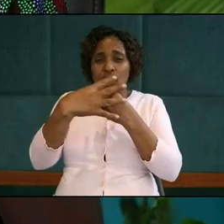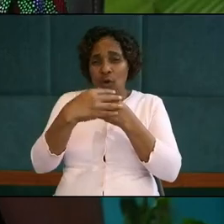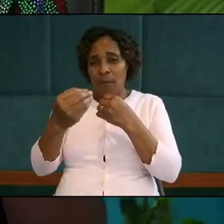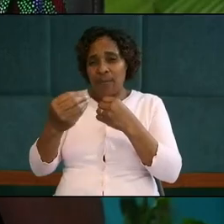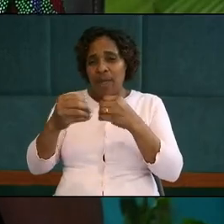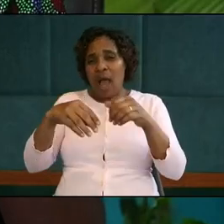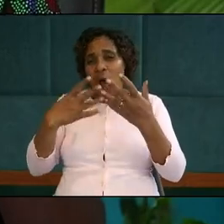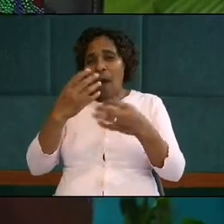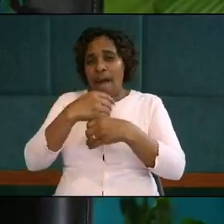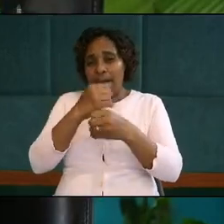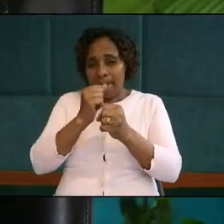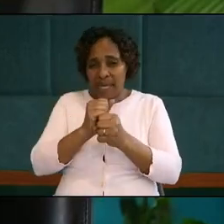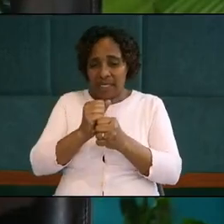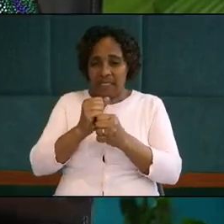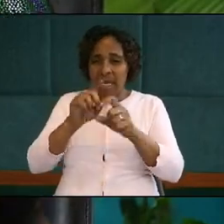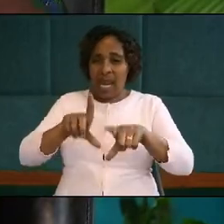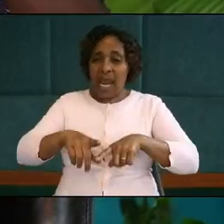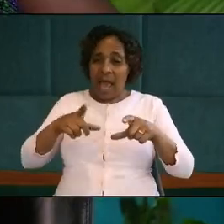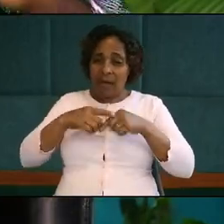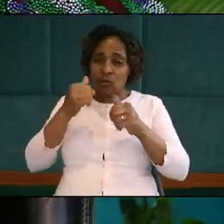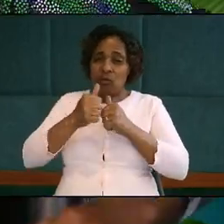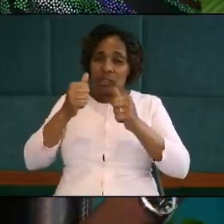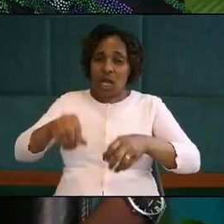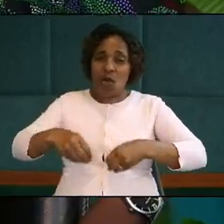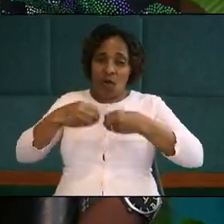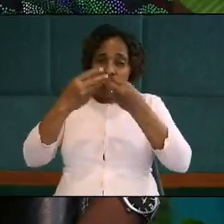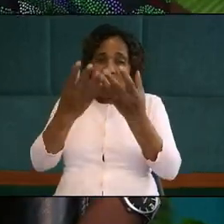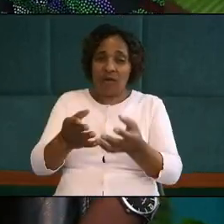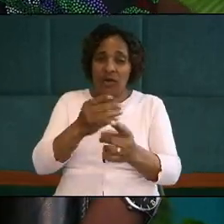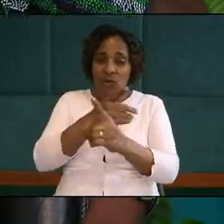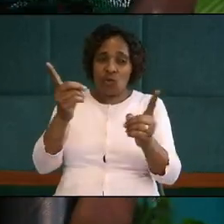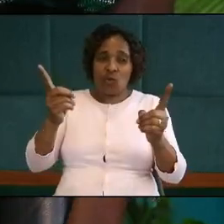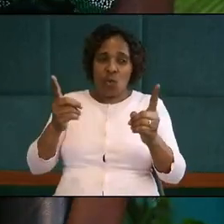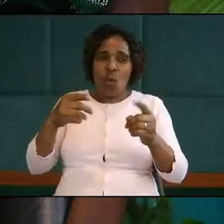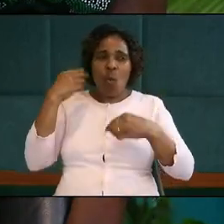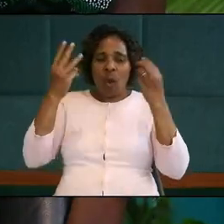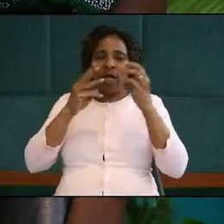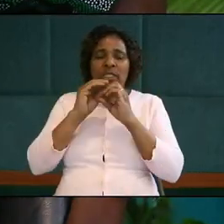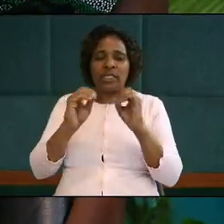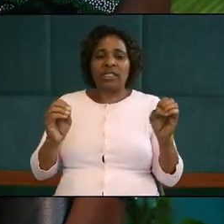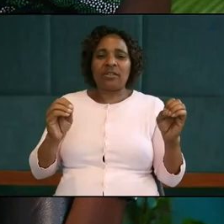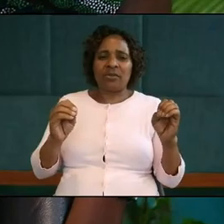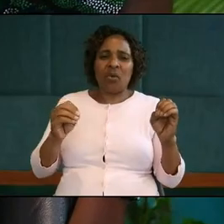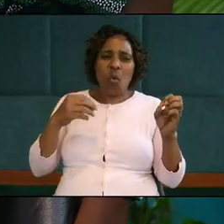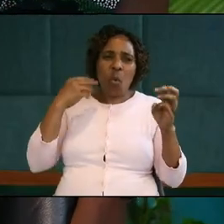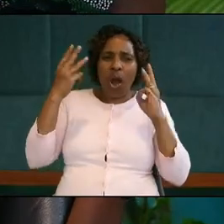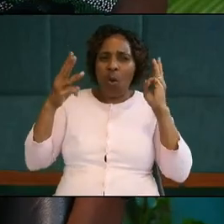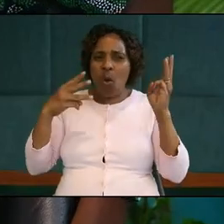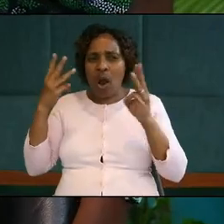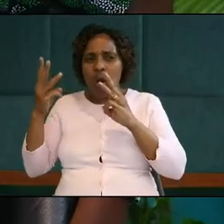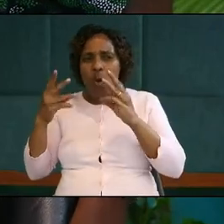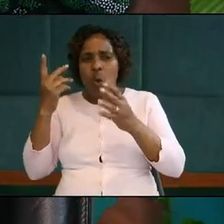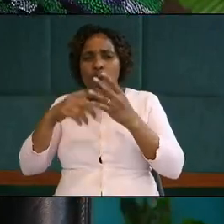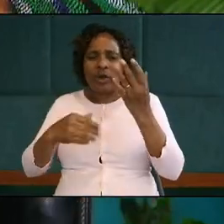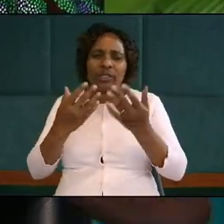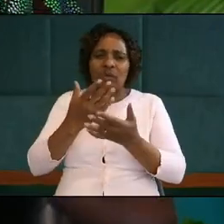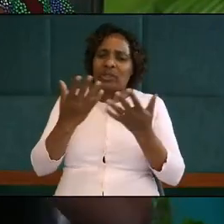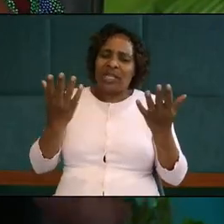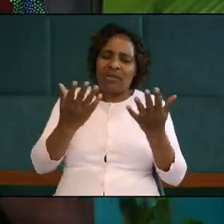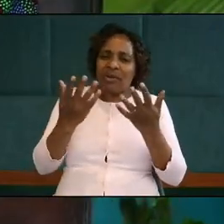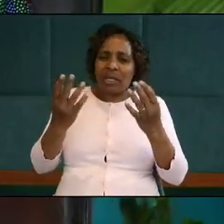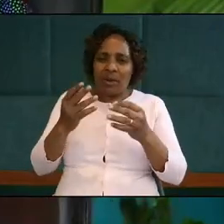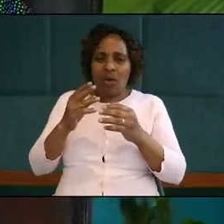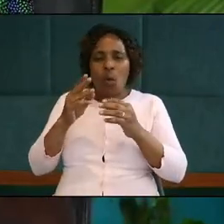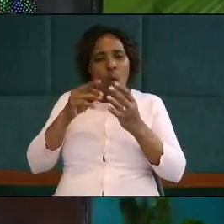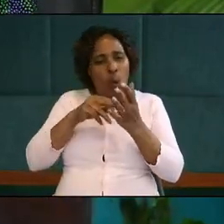live your life with the blueprint I'm offering you, mm-hmm. you'll be happy. Mm-hmm. You won't be worrying like, hey, what if, whatever. No, you'll